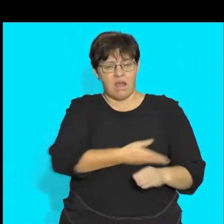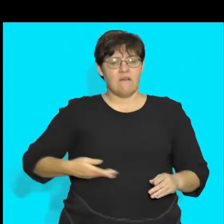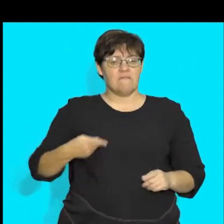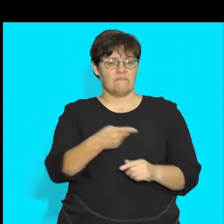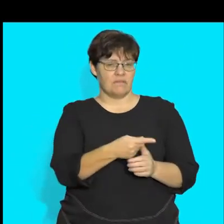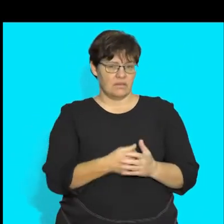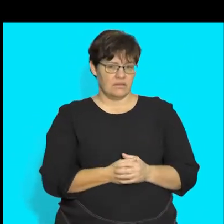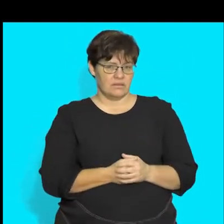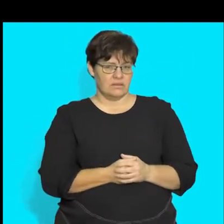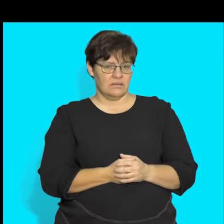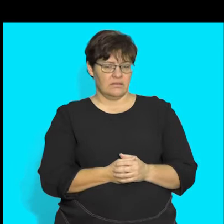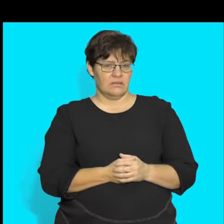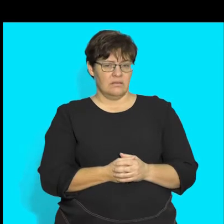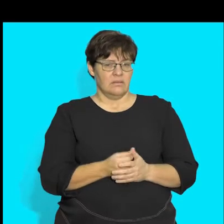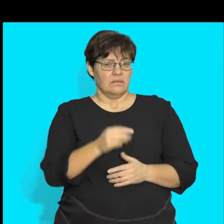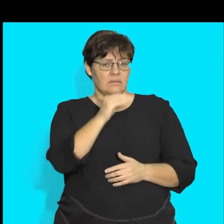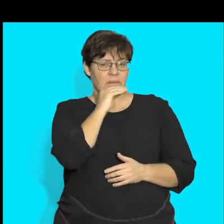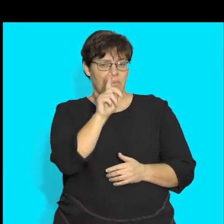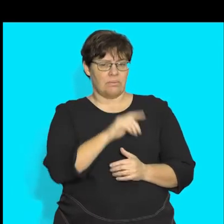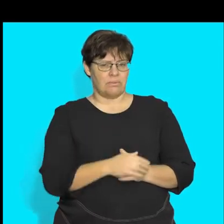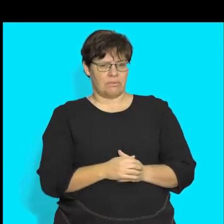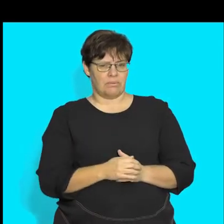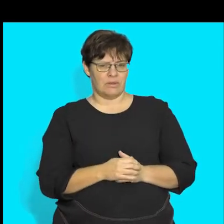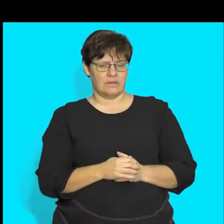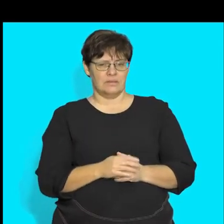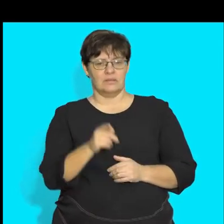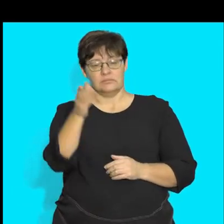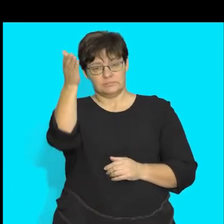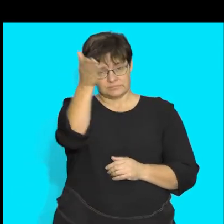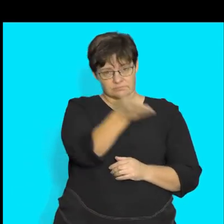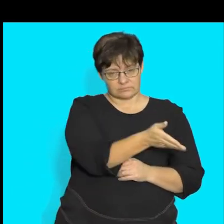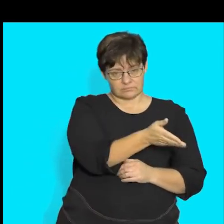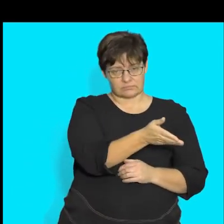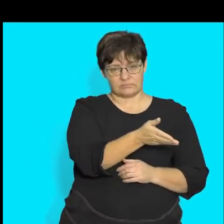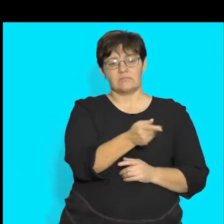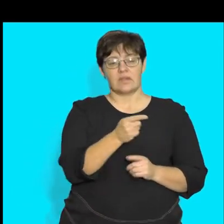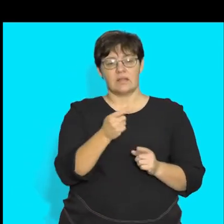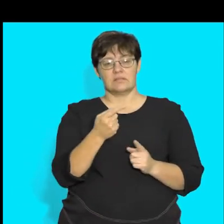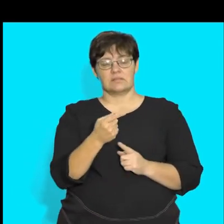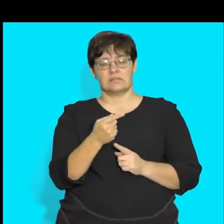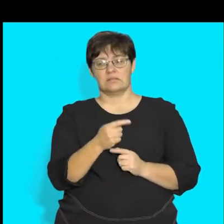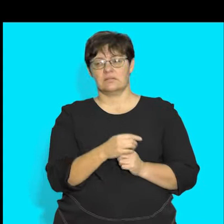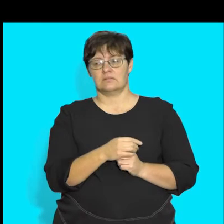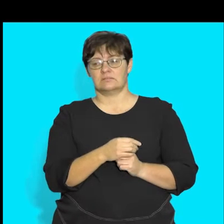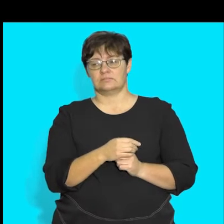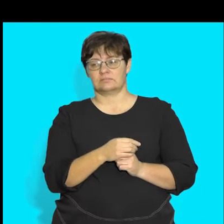in half. What that means is that the line from the center is